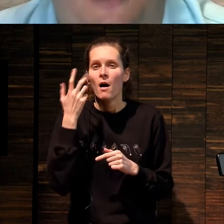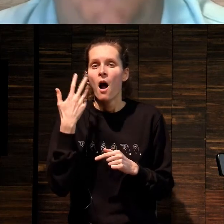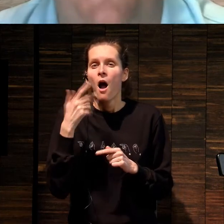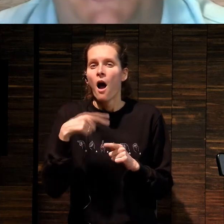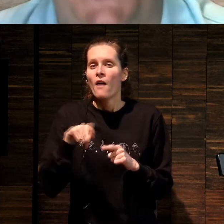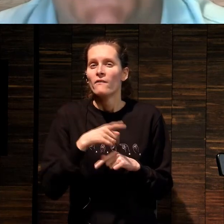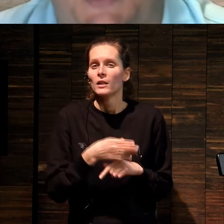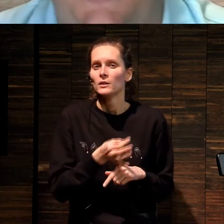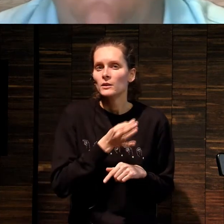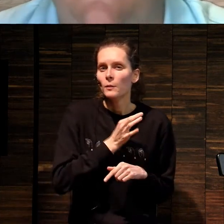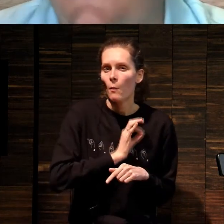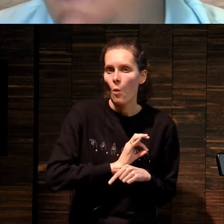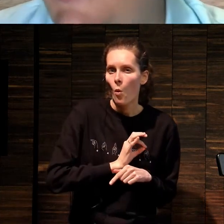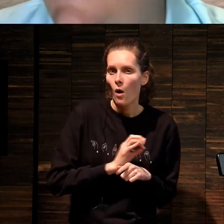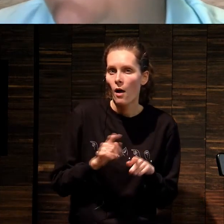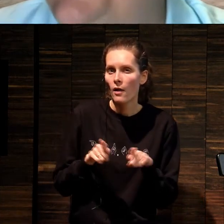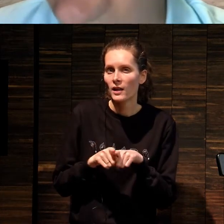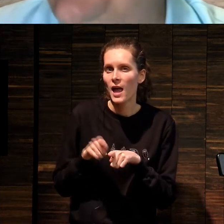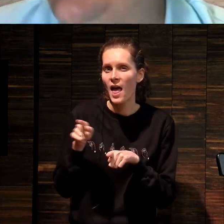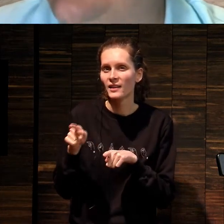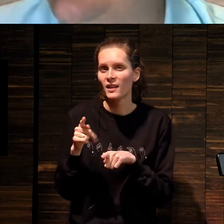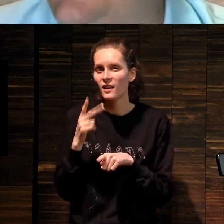code on the page live.